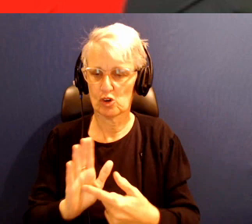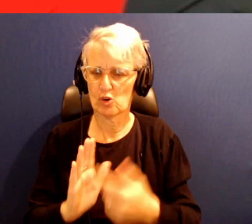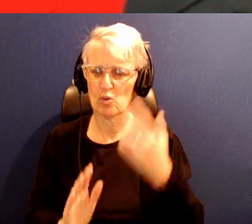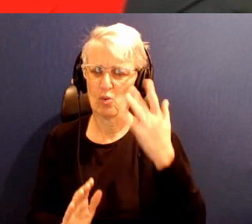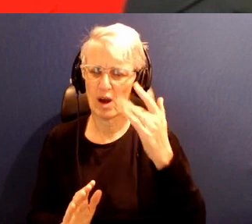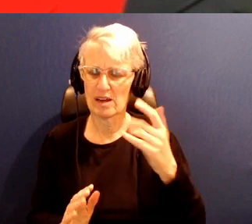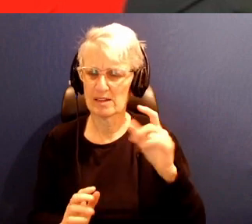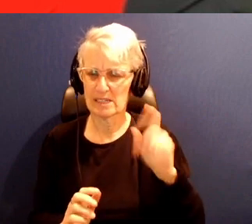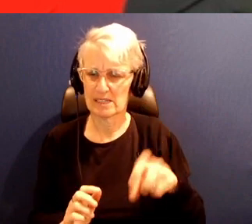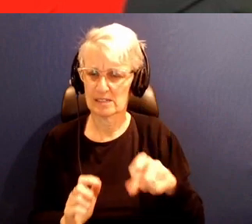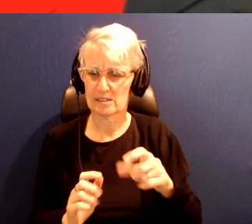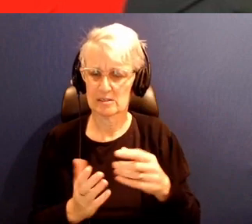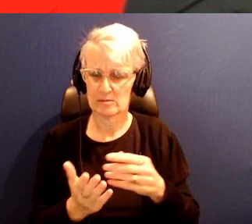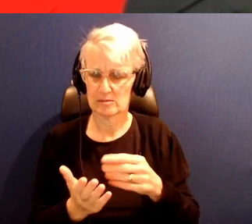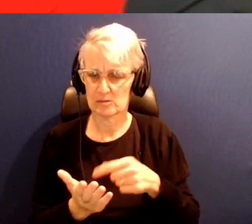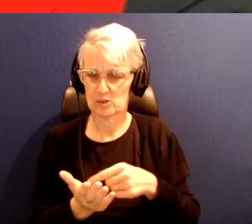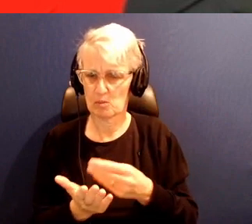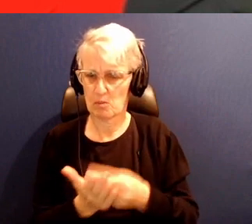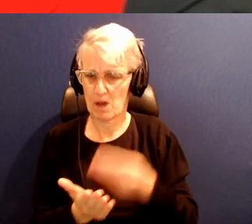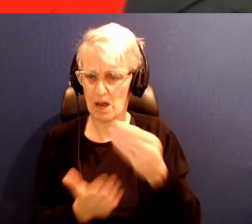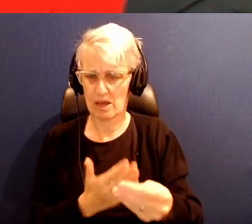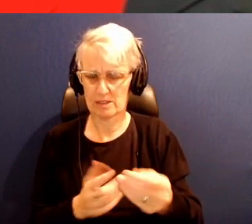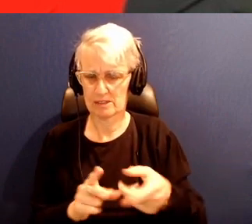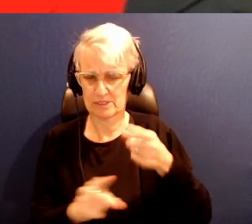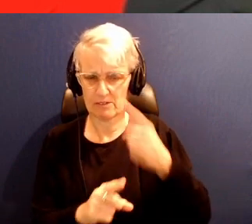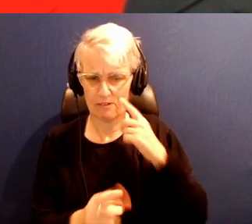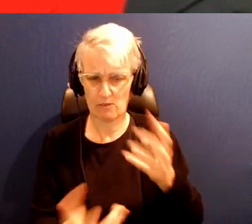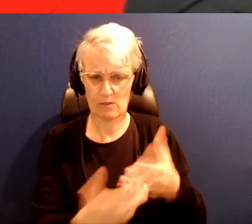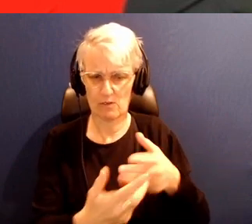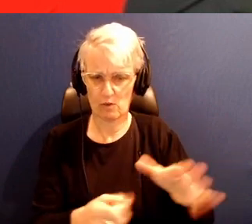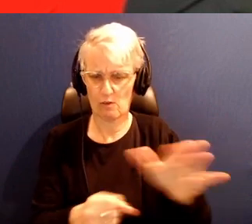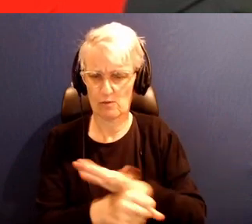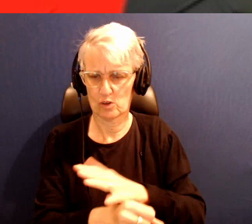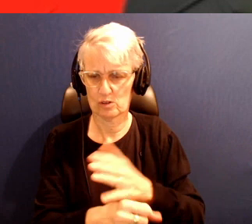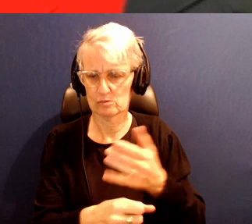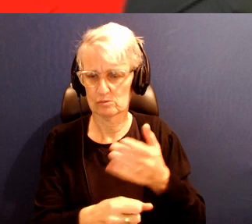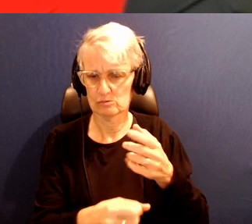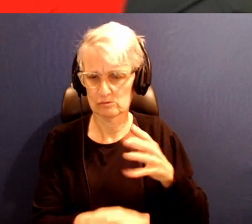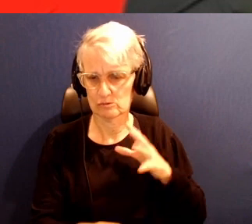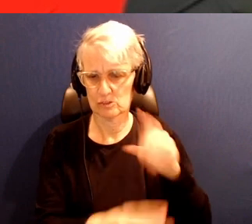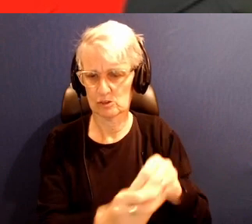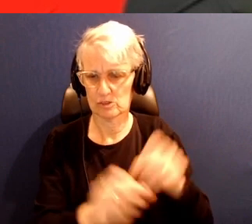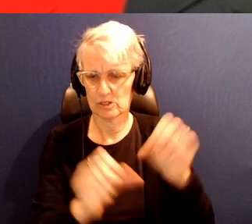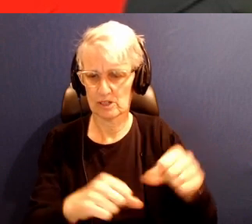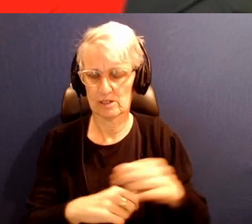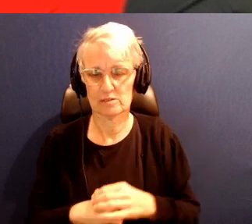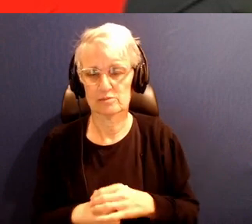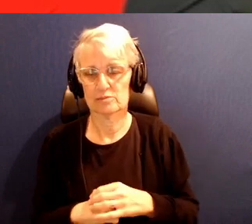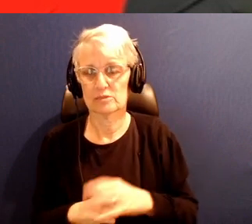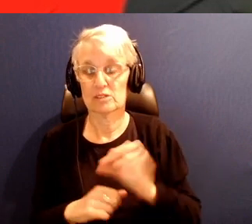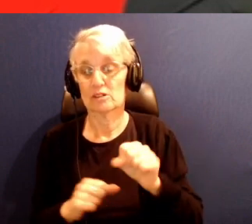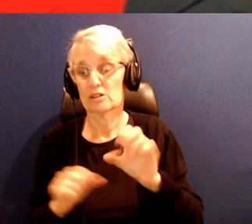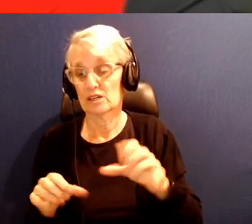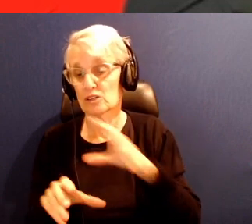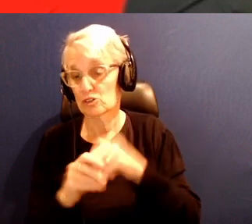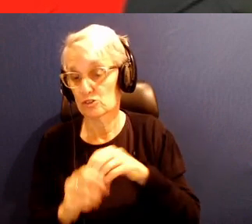demonstrate why such accommodation costs are necessary for their full participation. For example, this